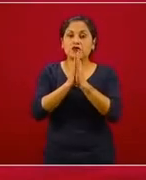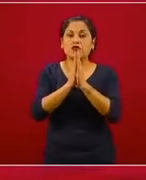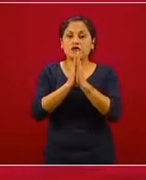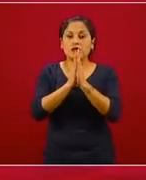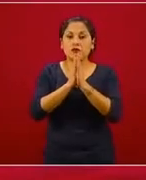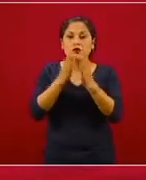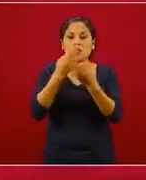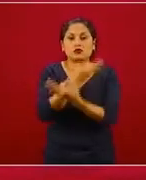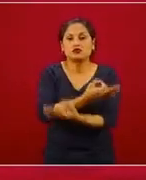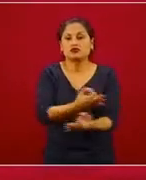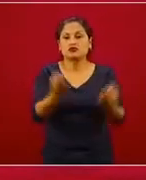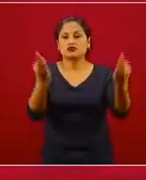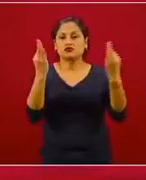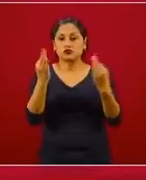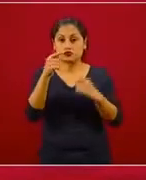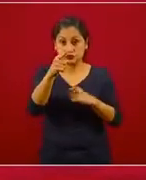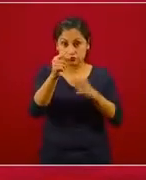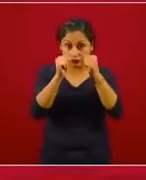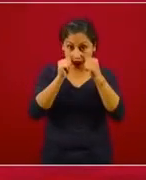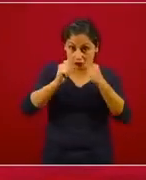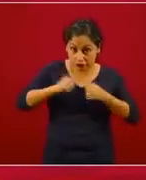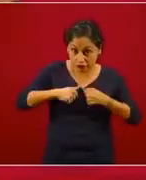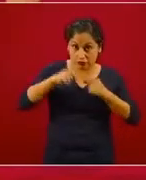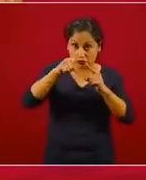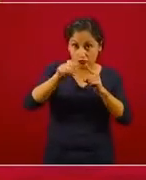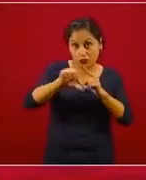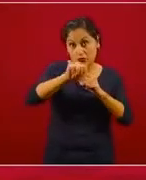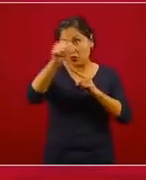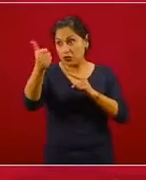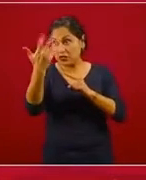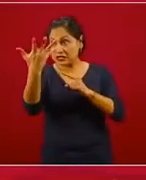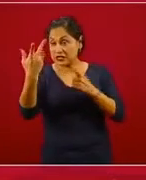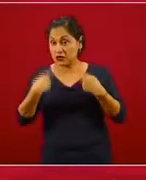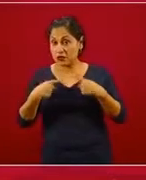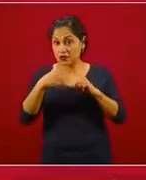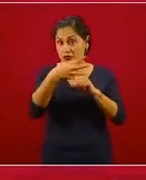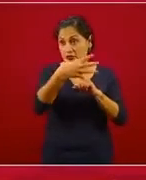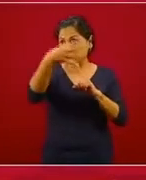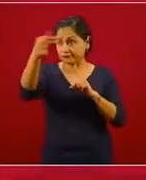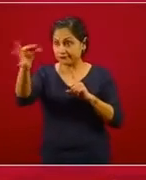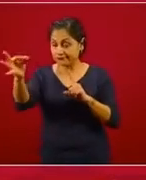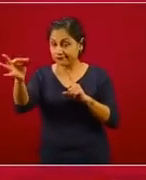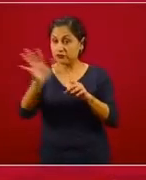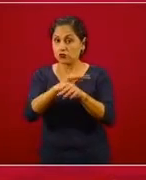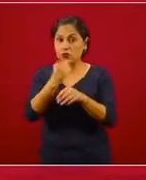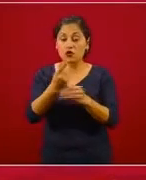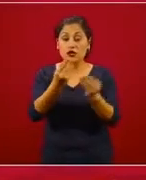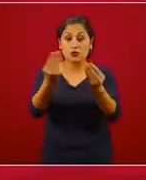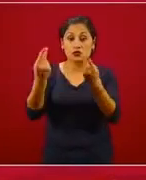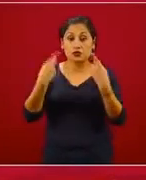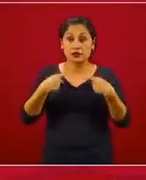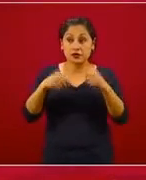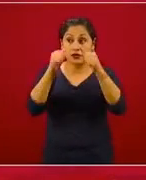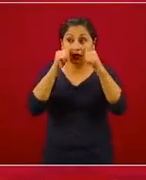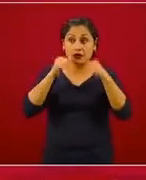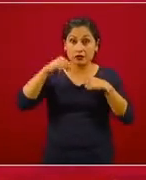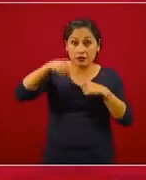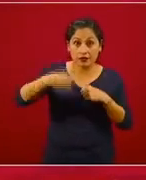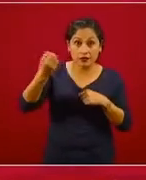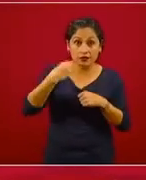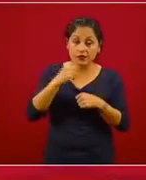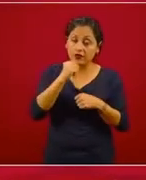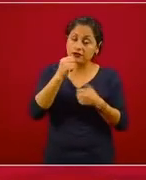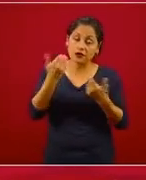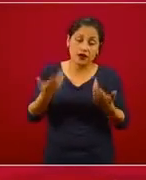we need the people to keep in mind that, and you have to share this message with at least 5 people to all those who are